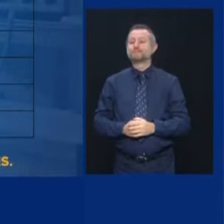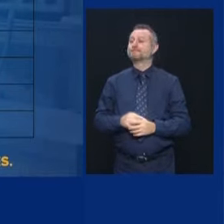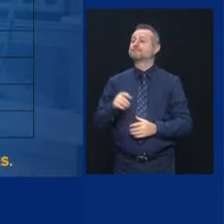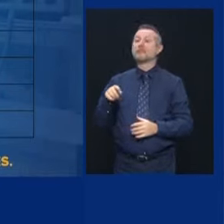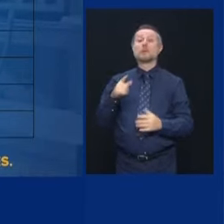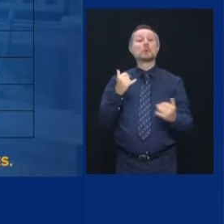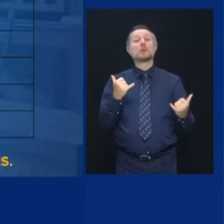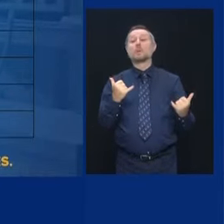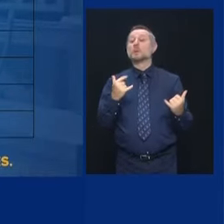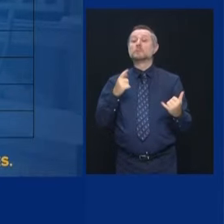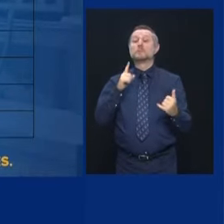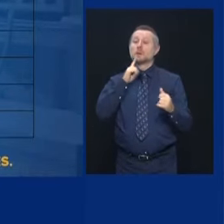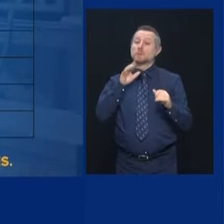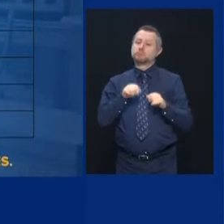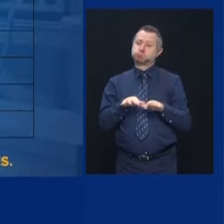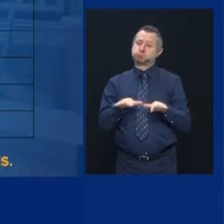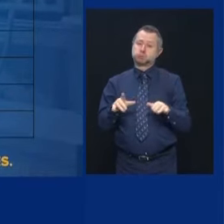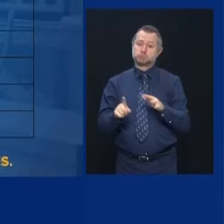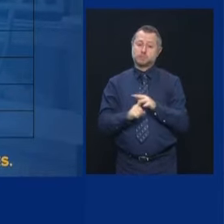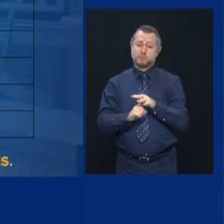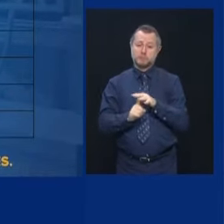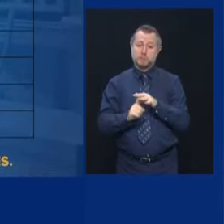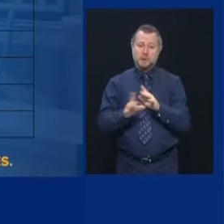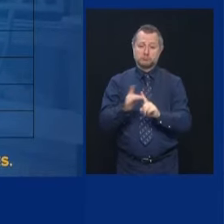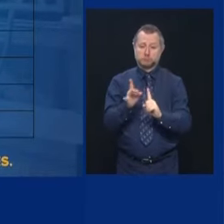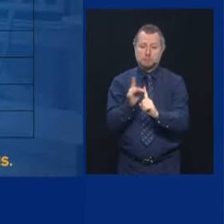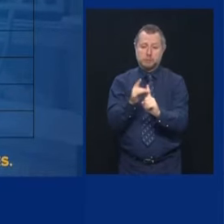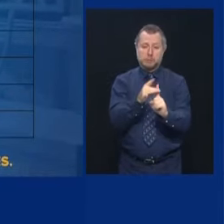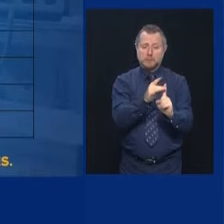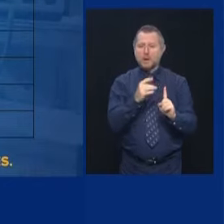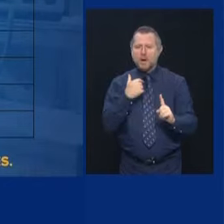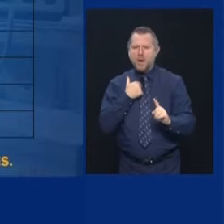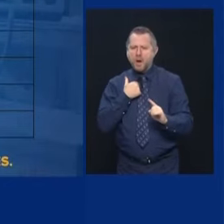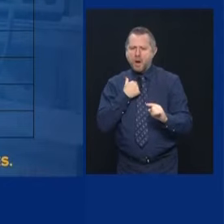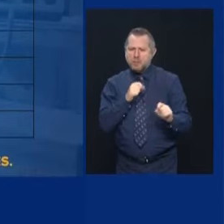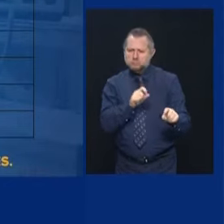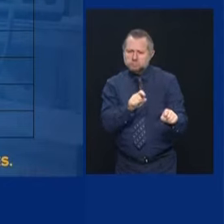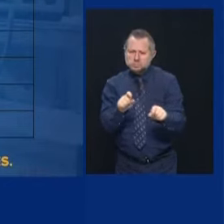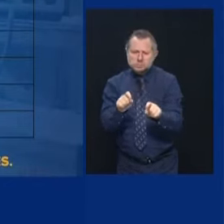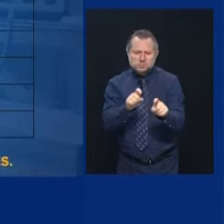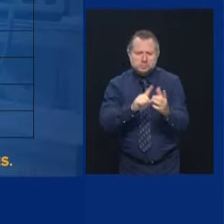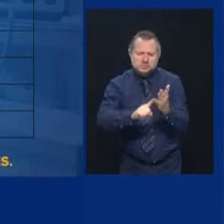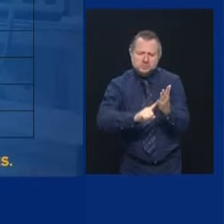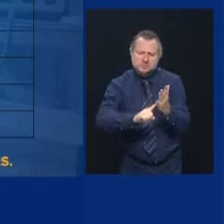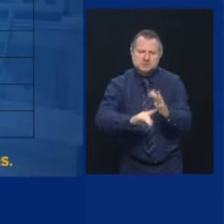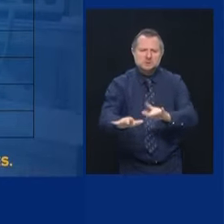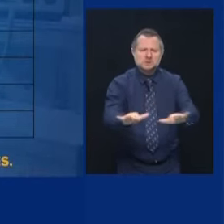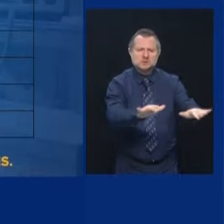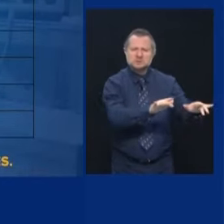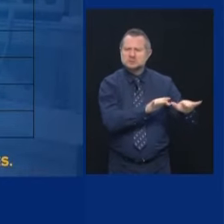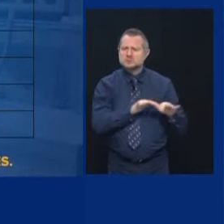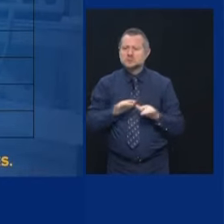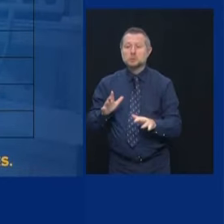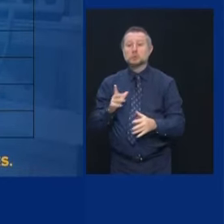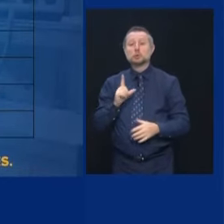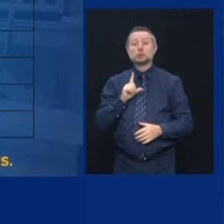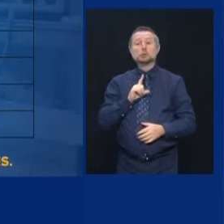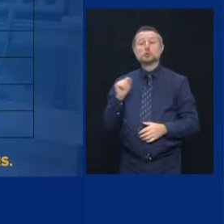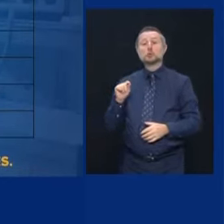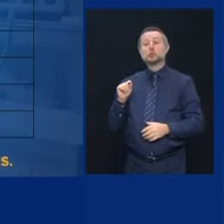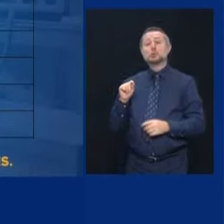the hotspots, and we're testing all across the state. The 20 hotspot zip codes,